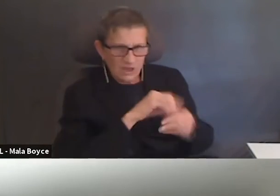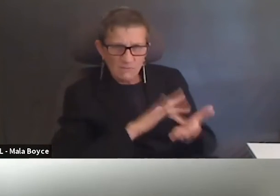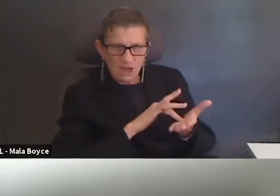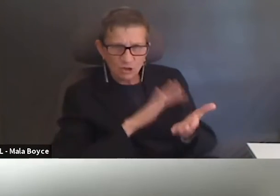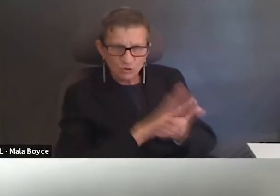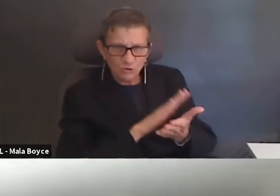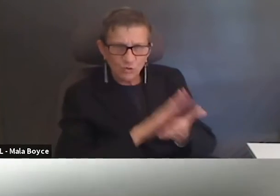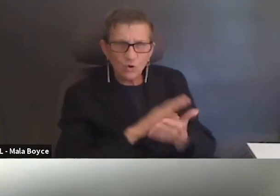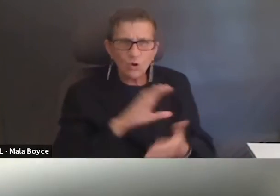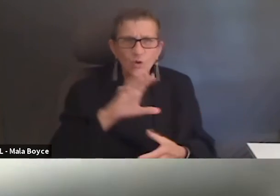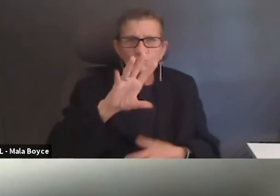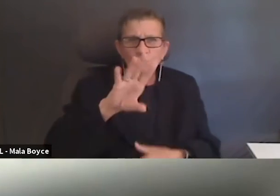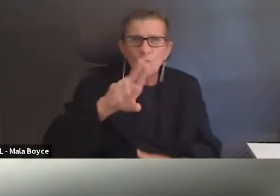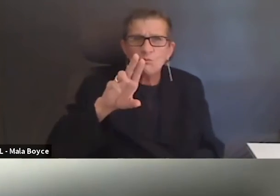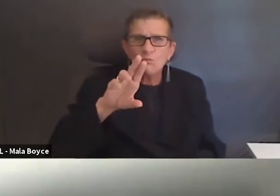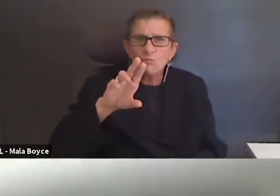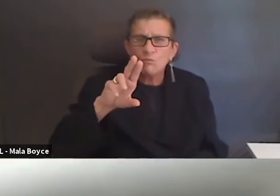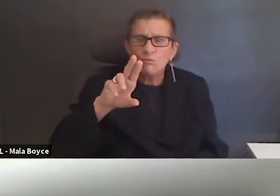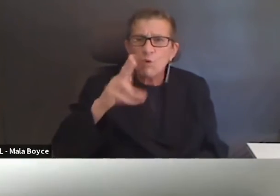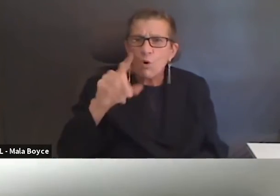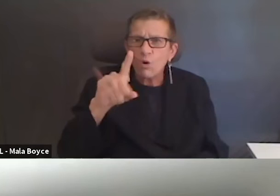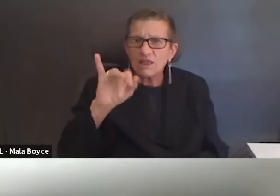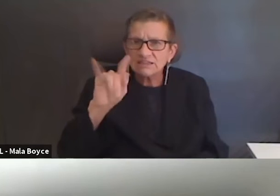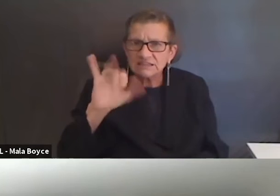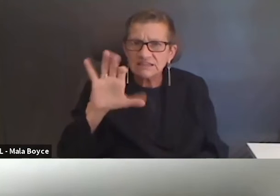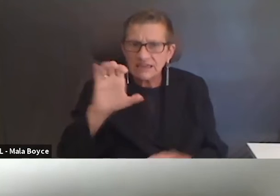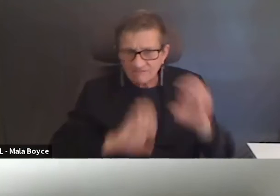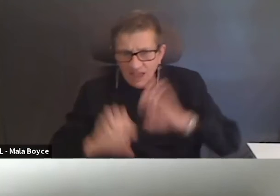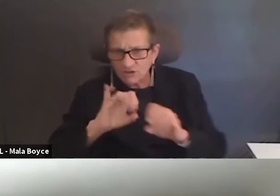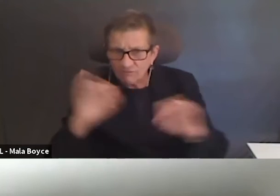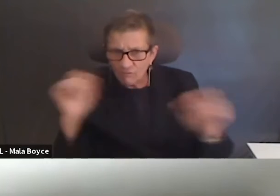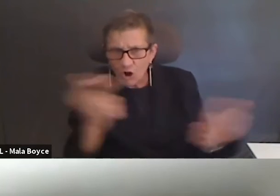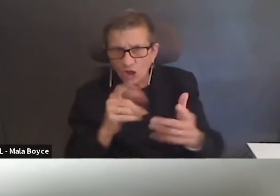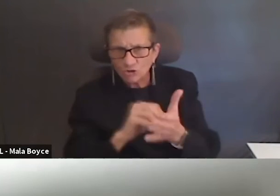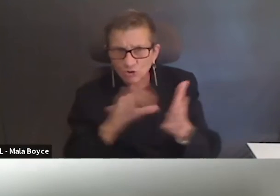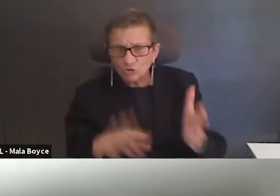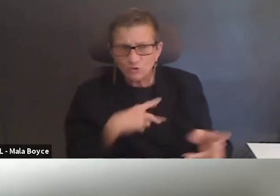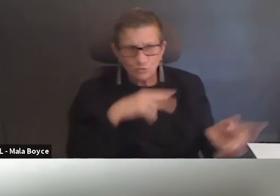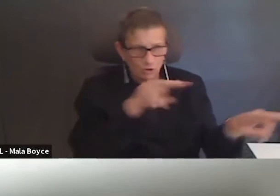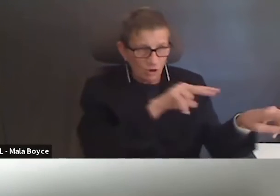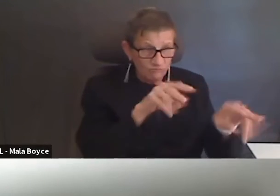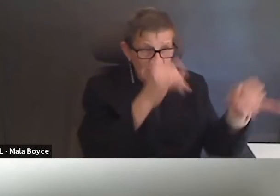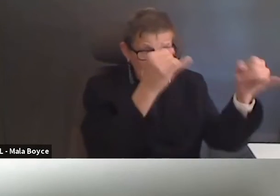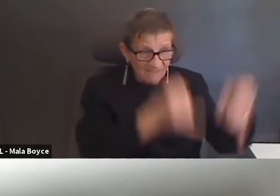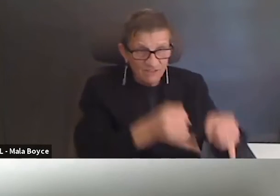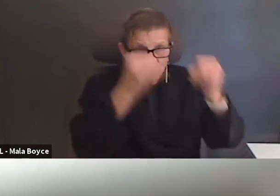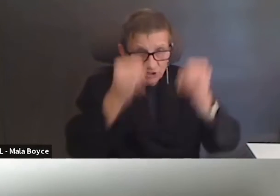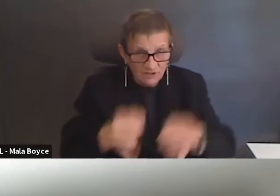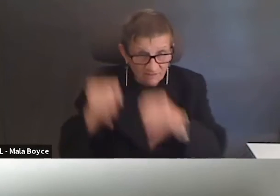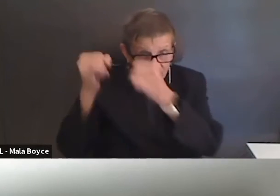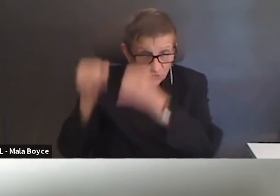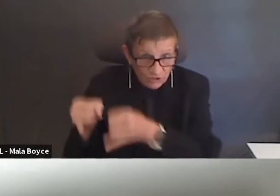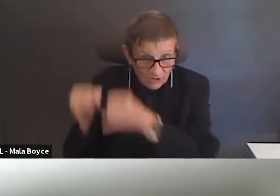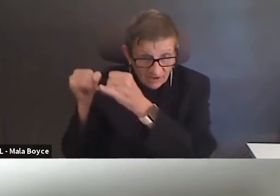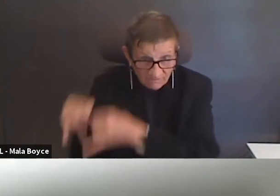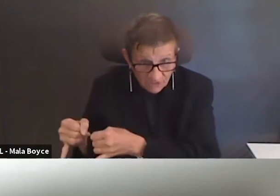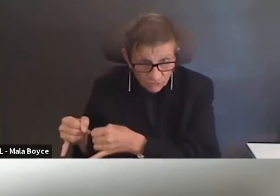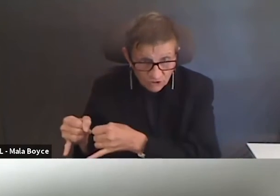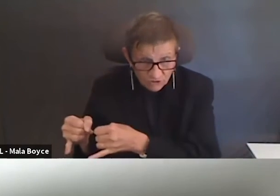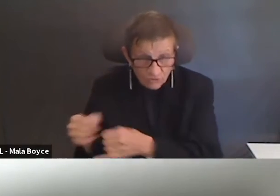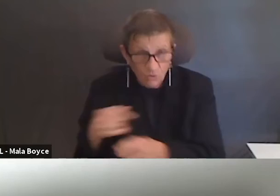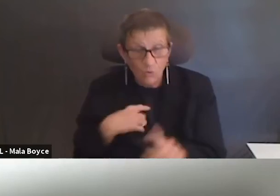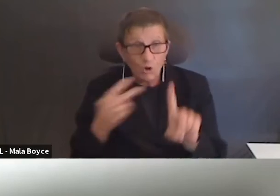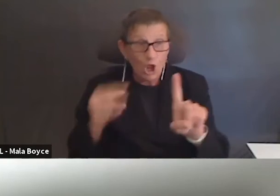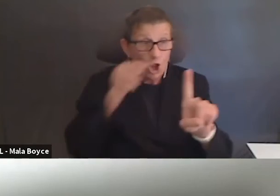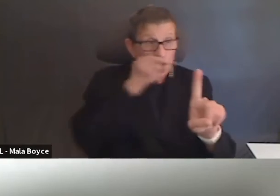Holistic evaluation and review of our students. We look at them as individuals. We look at them through the context of